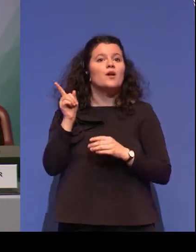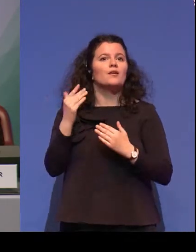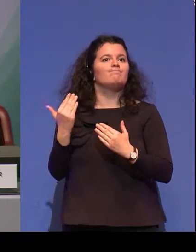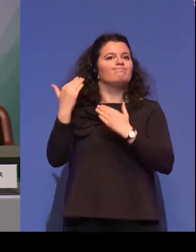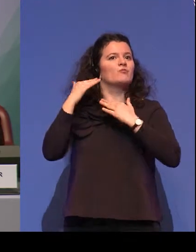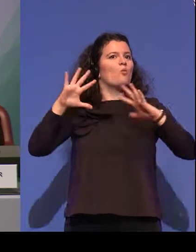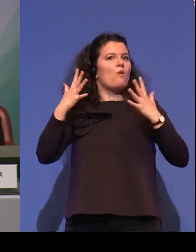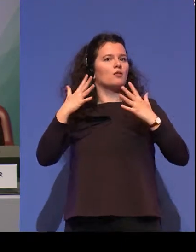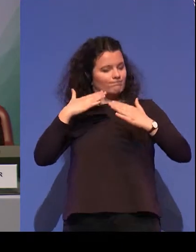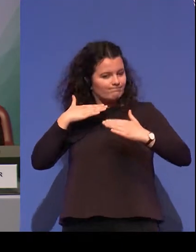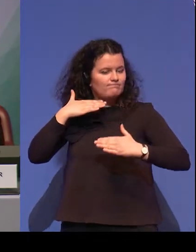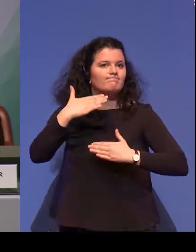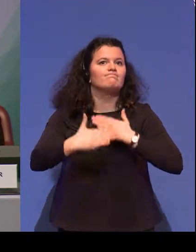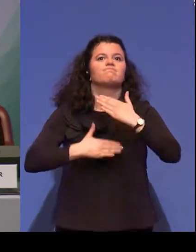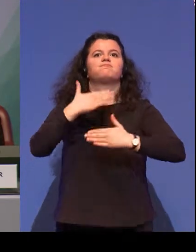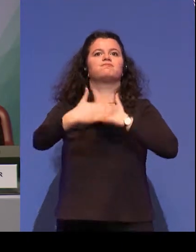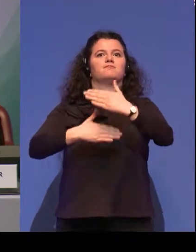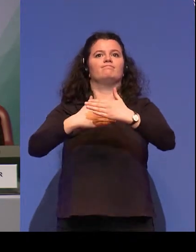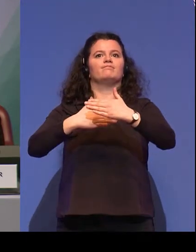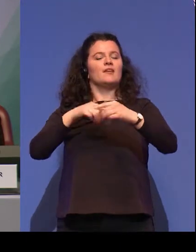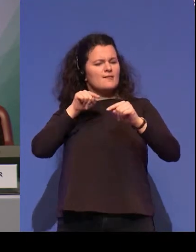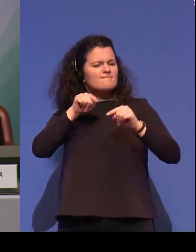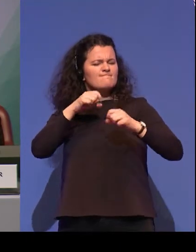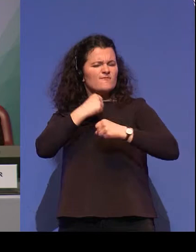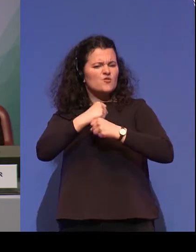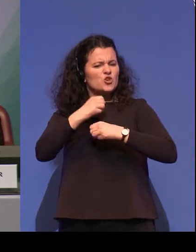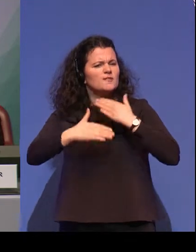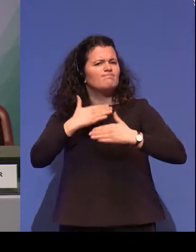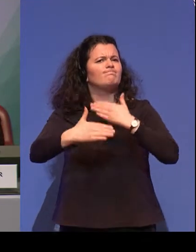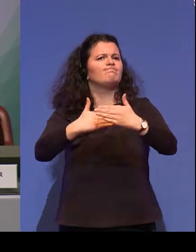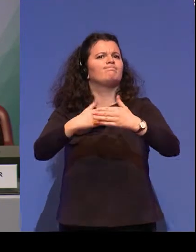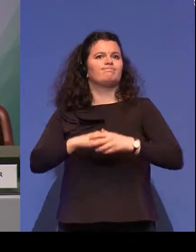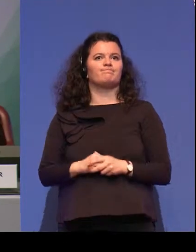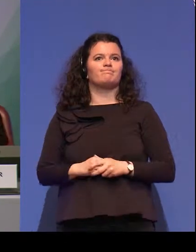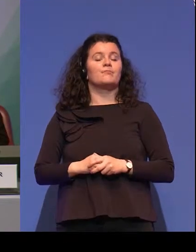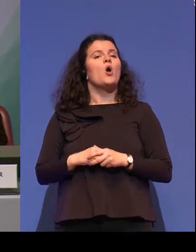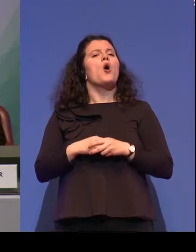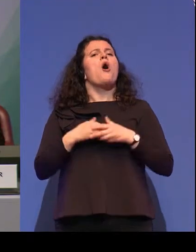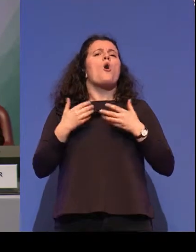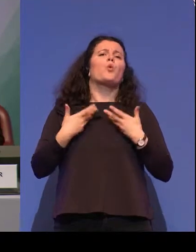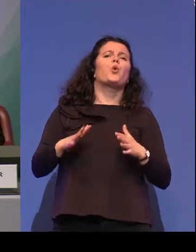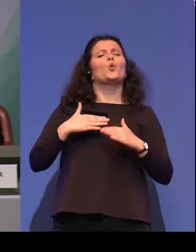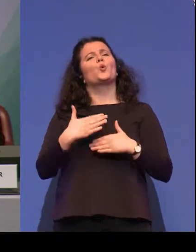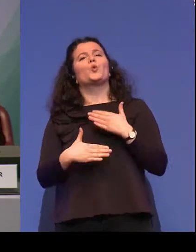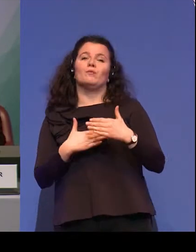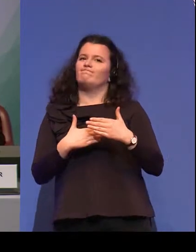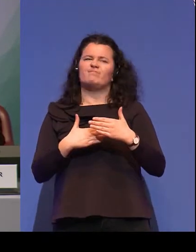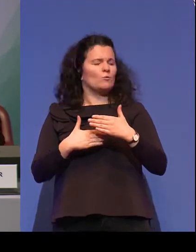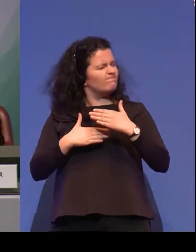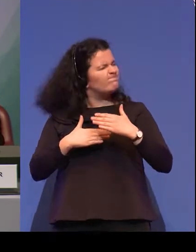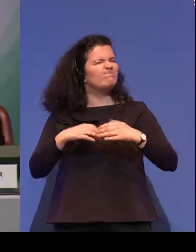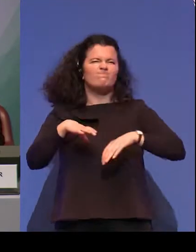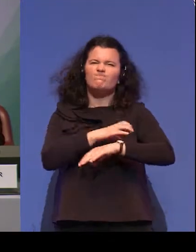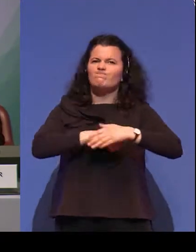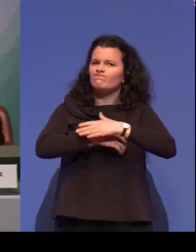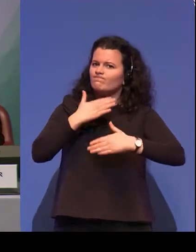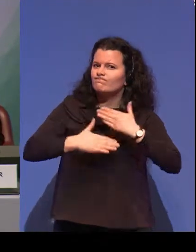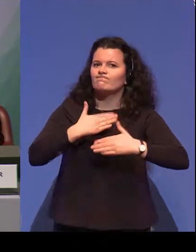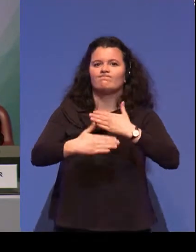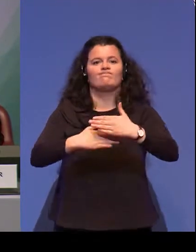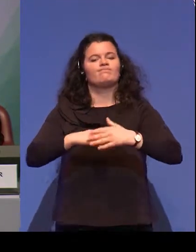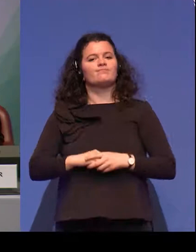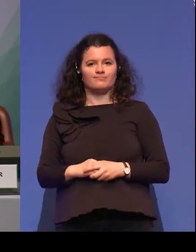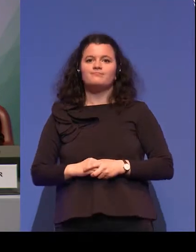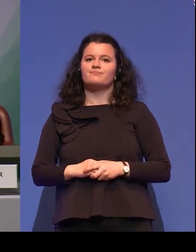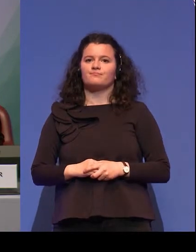progress on these difficult and challenging tasks, but also to have always in our vision the future